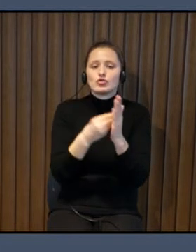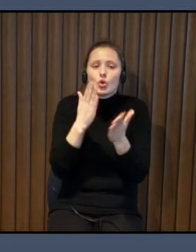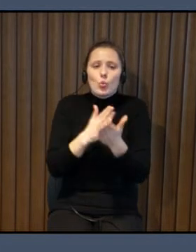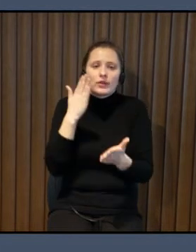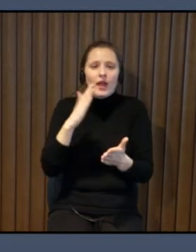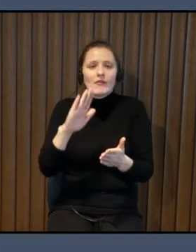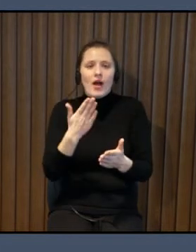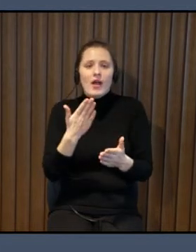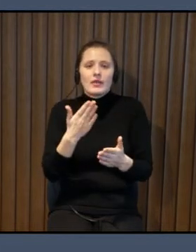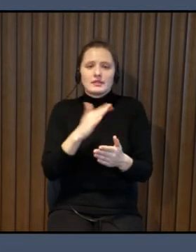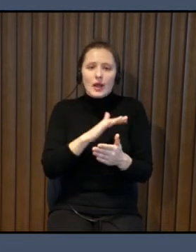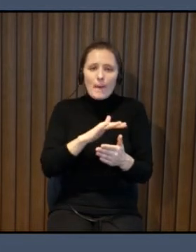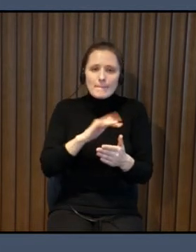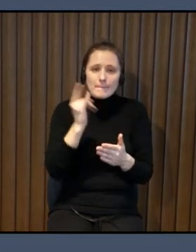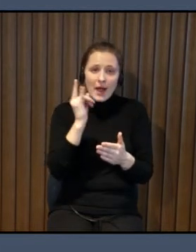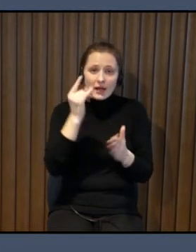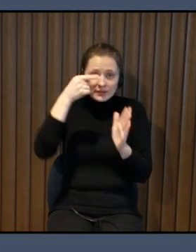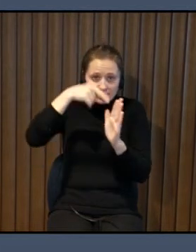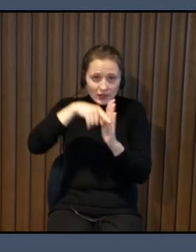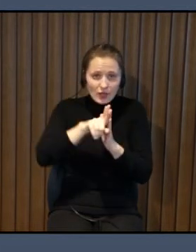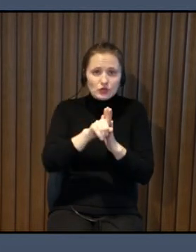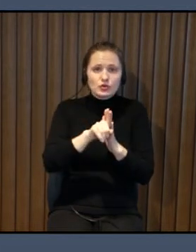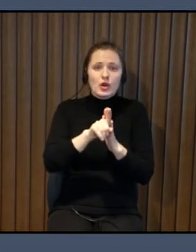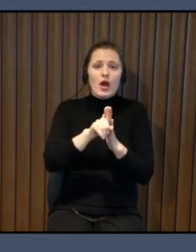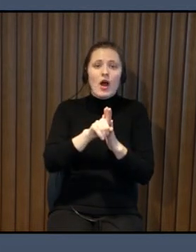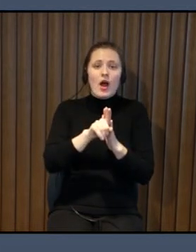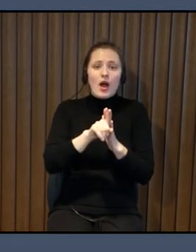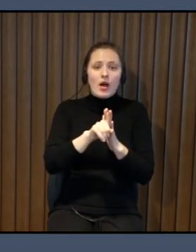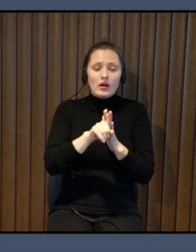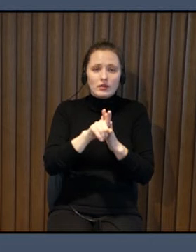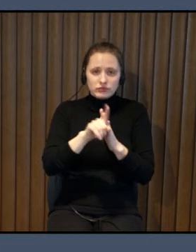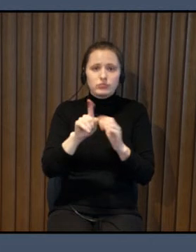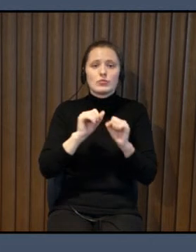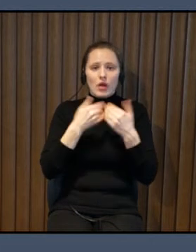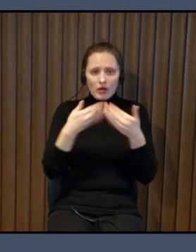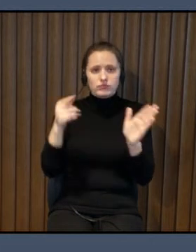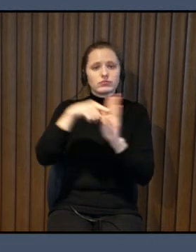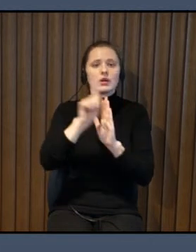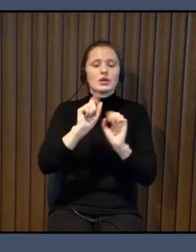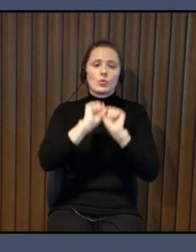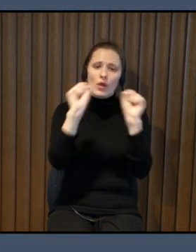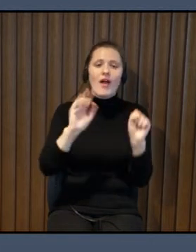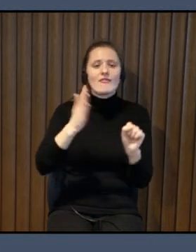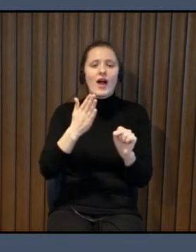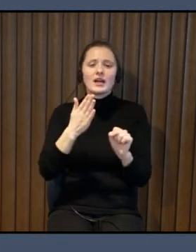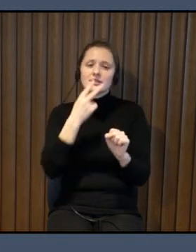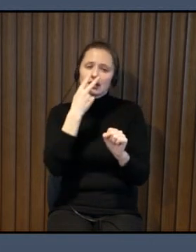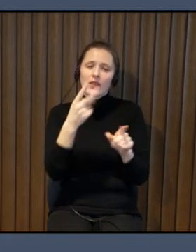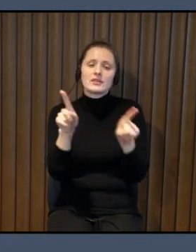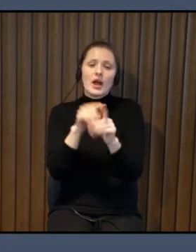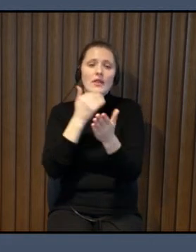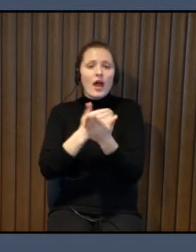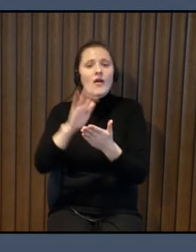schools? It is being evaluated, but not only the fact that the child can enter